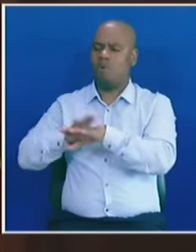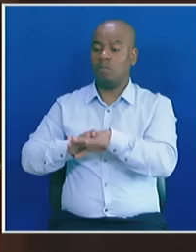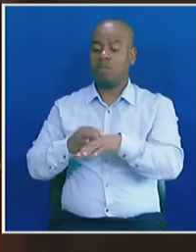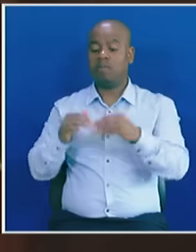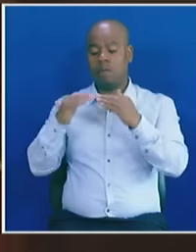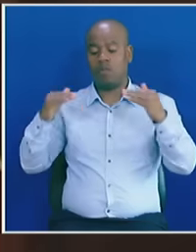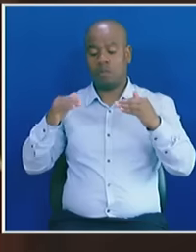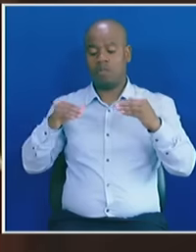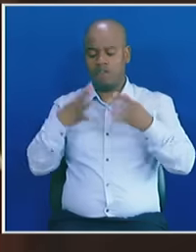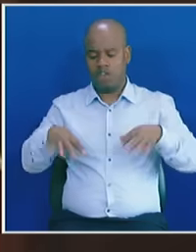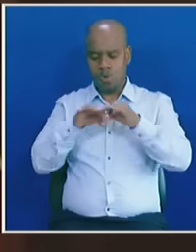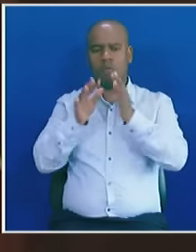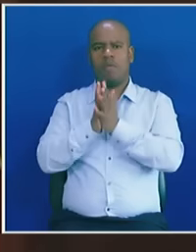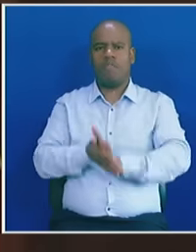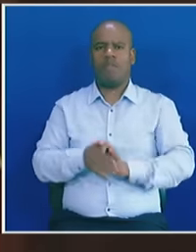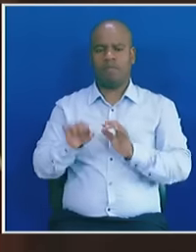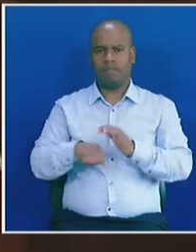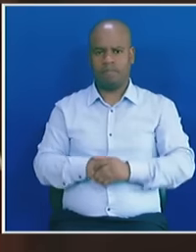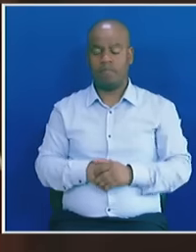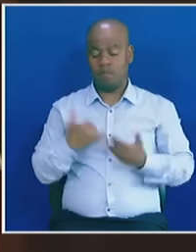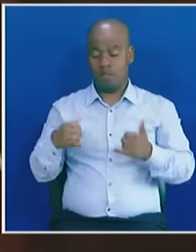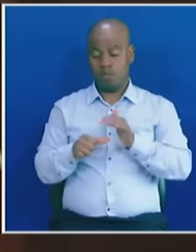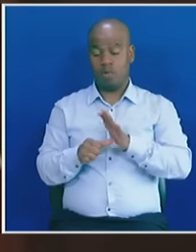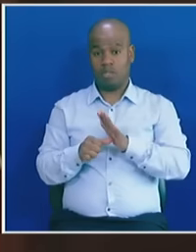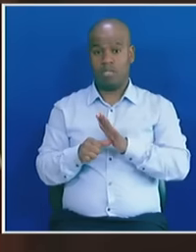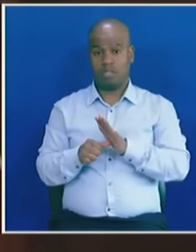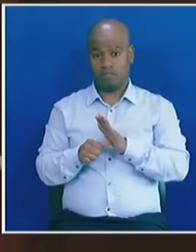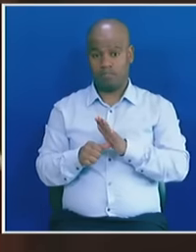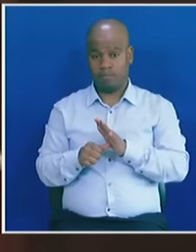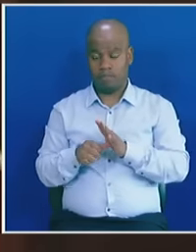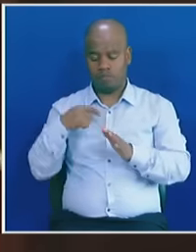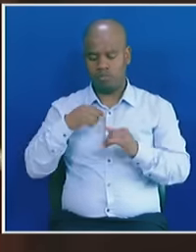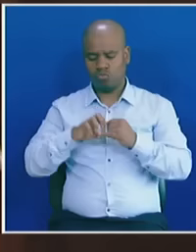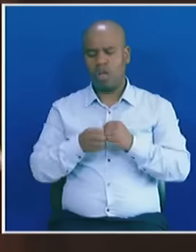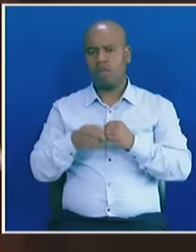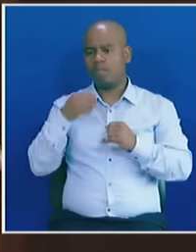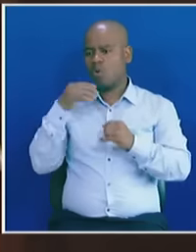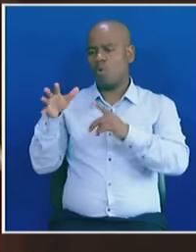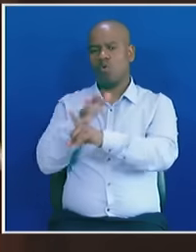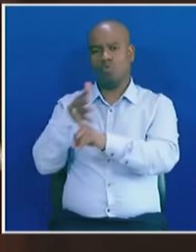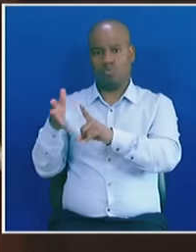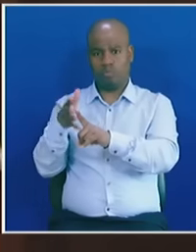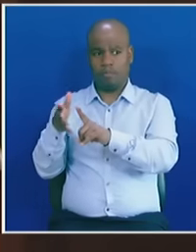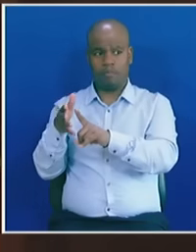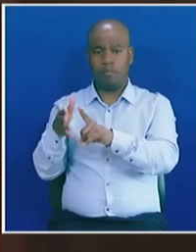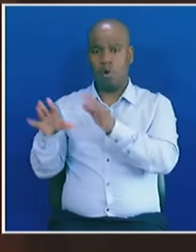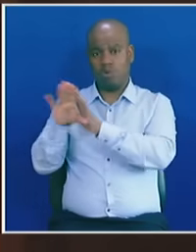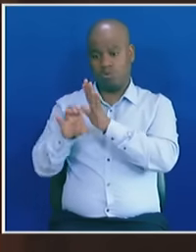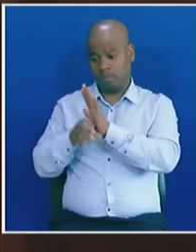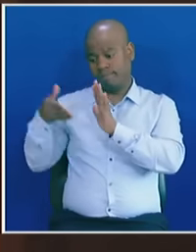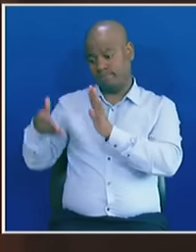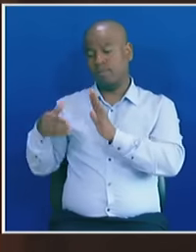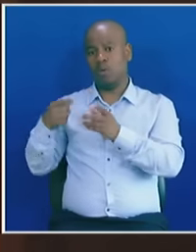our democratic values. The case in point here, Chairperson, is the attempt to use the Constitutional Court judgment as a basis